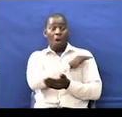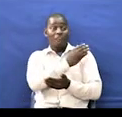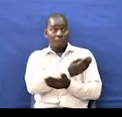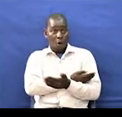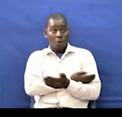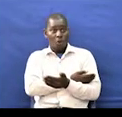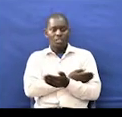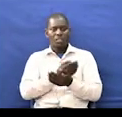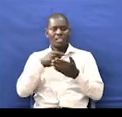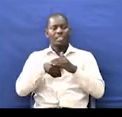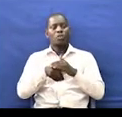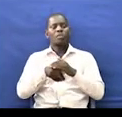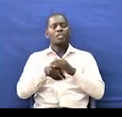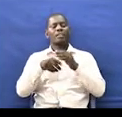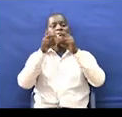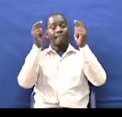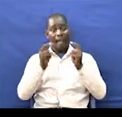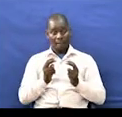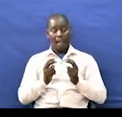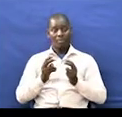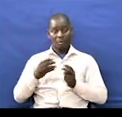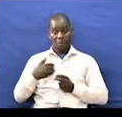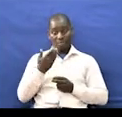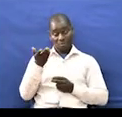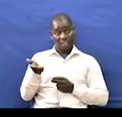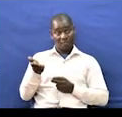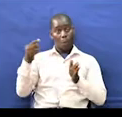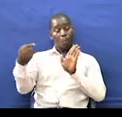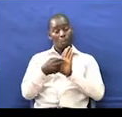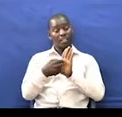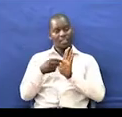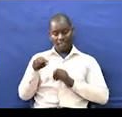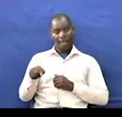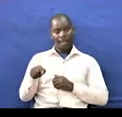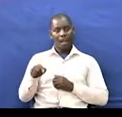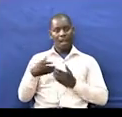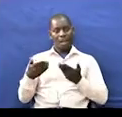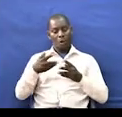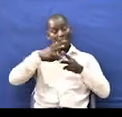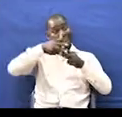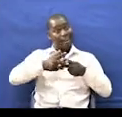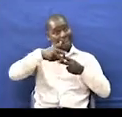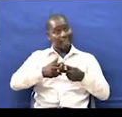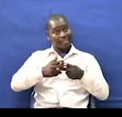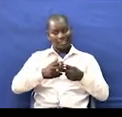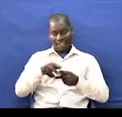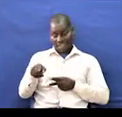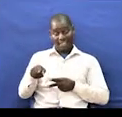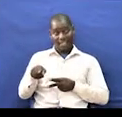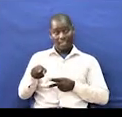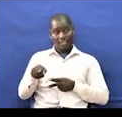about the nut at a point P? We are having point P here. This is a nut and this is a spanner, in fact. So